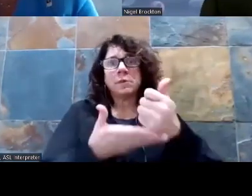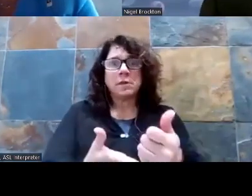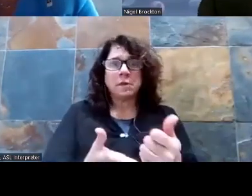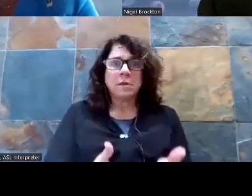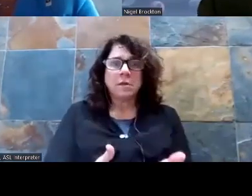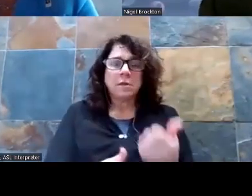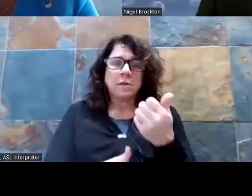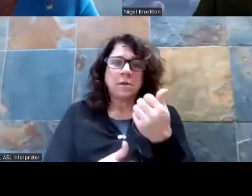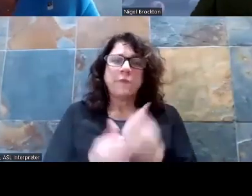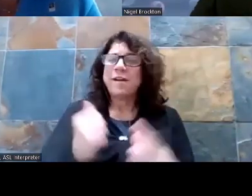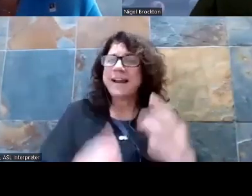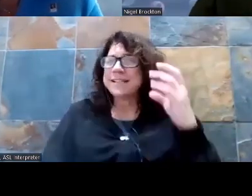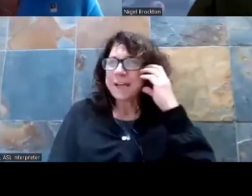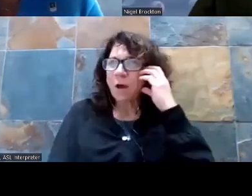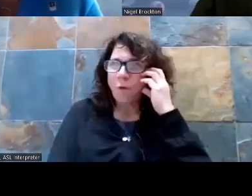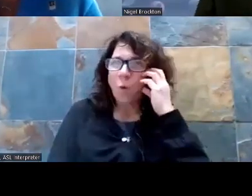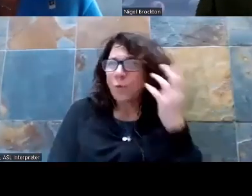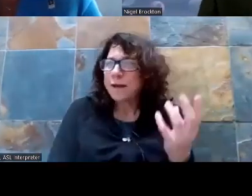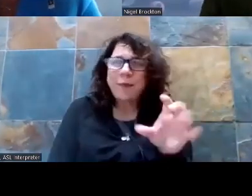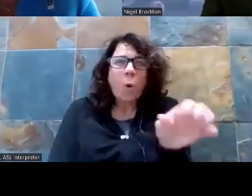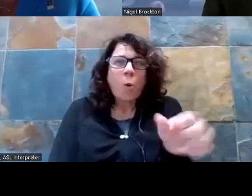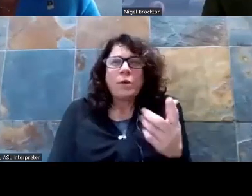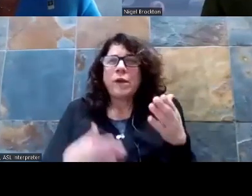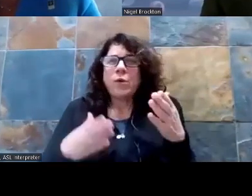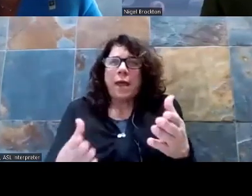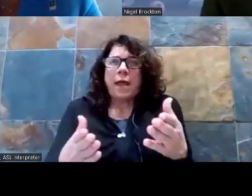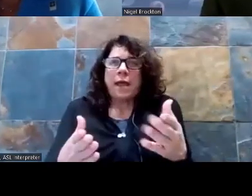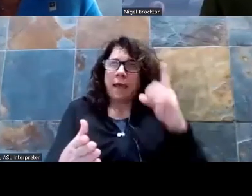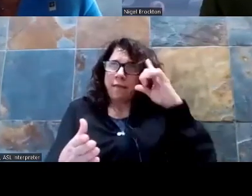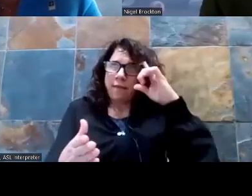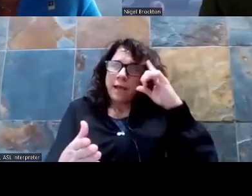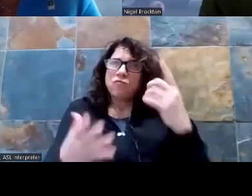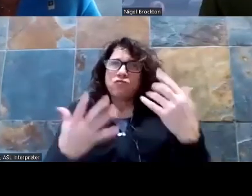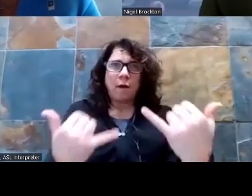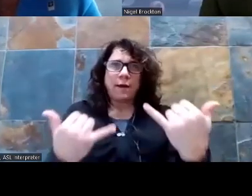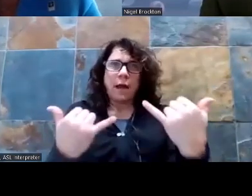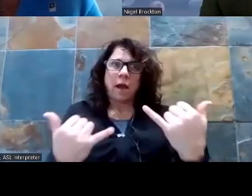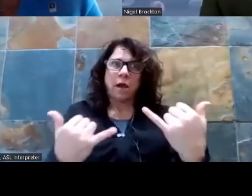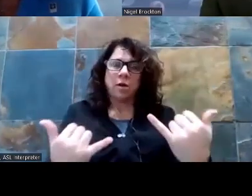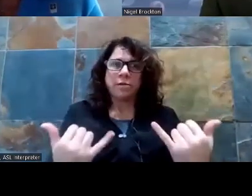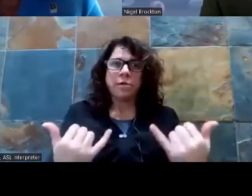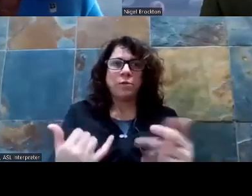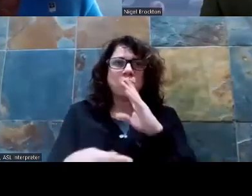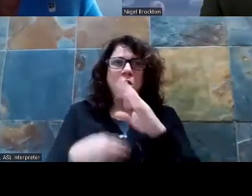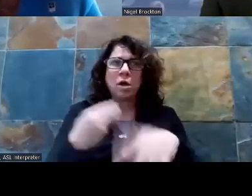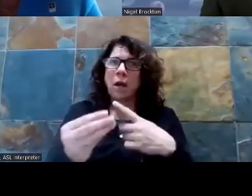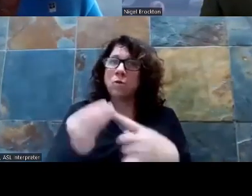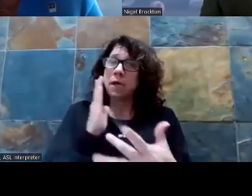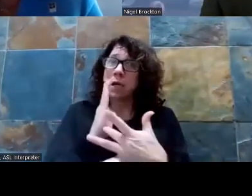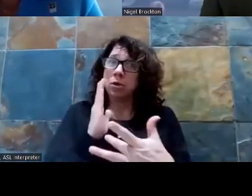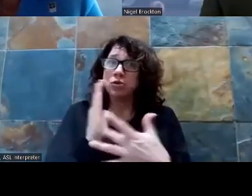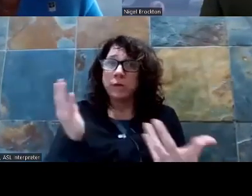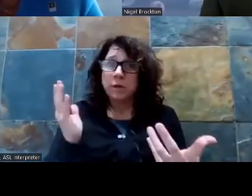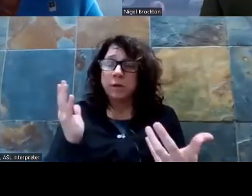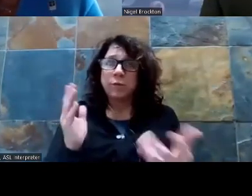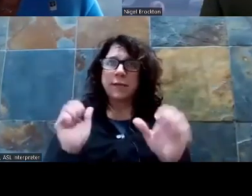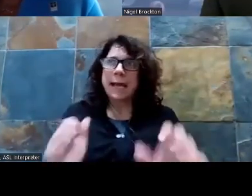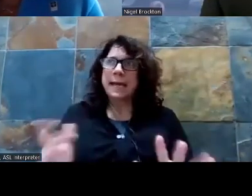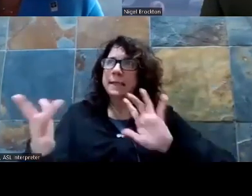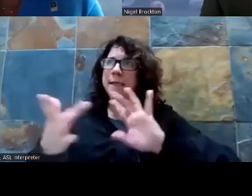phone. That's the only way I think that right now, if we talk about technology, we can